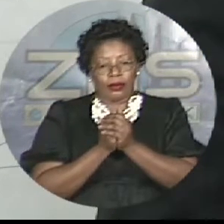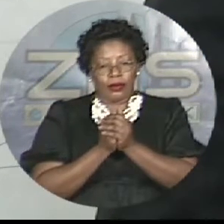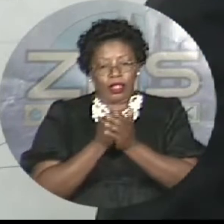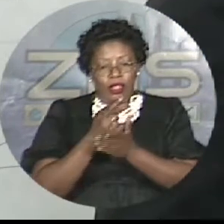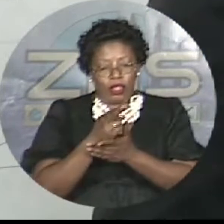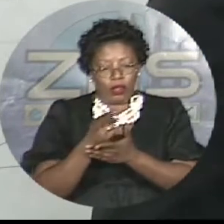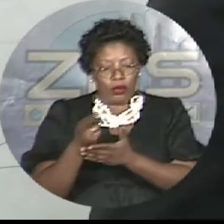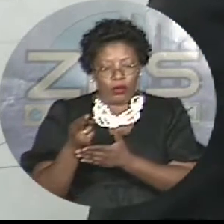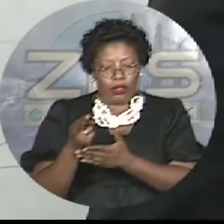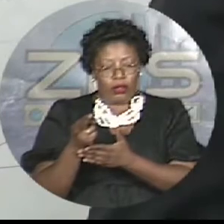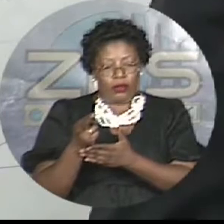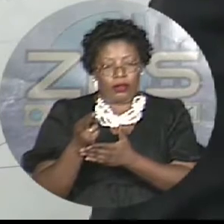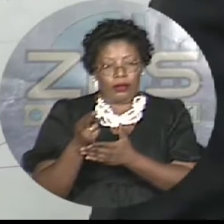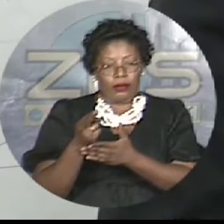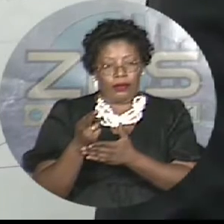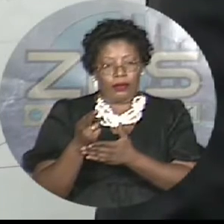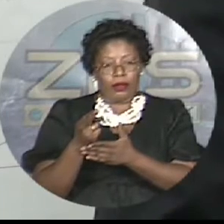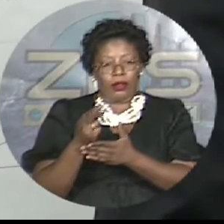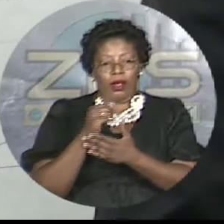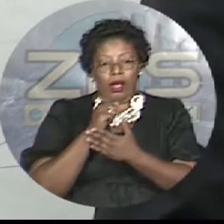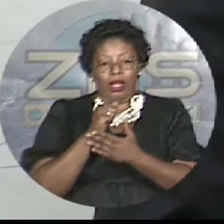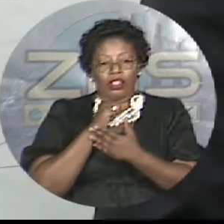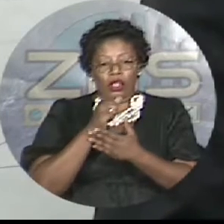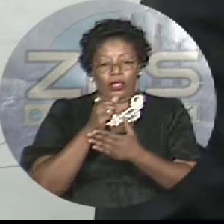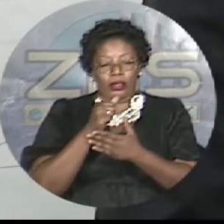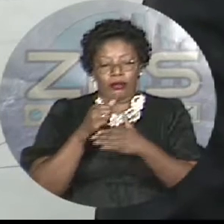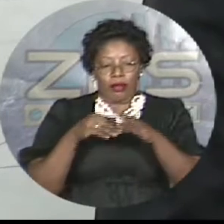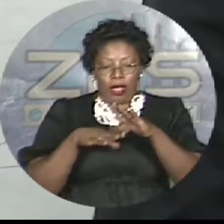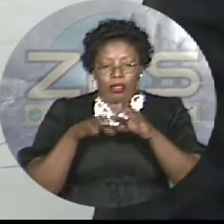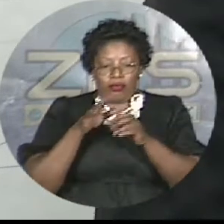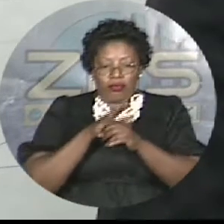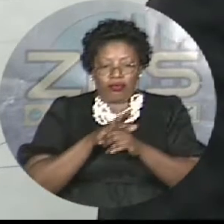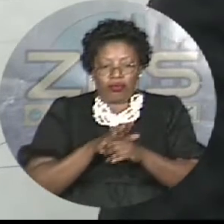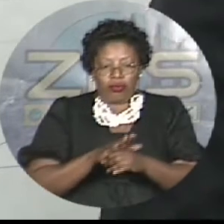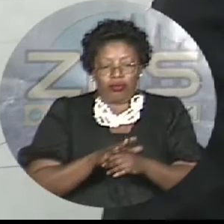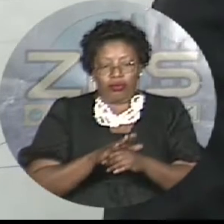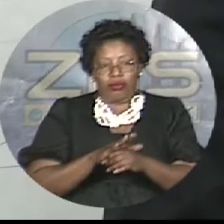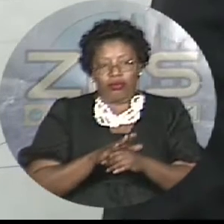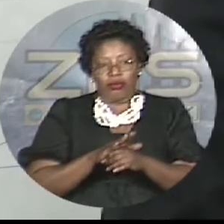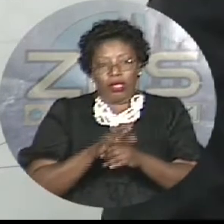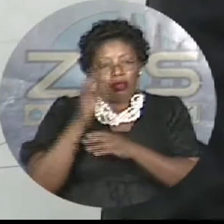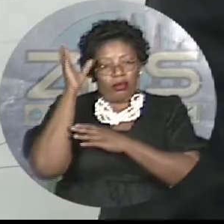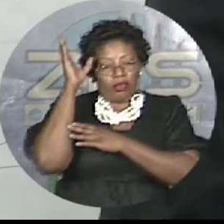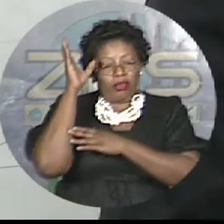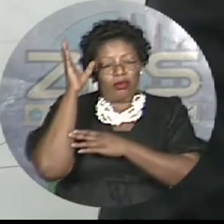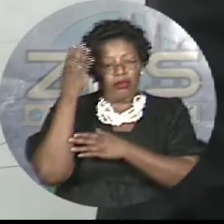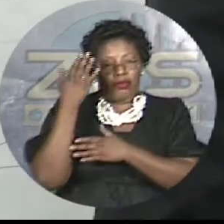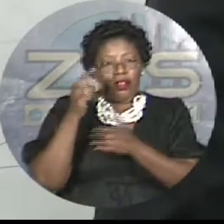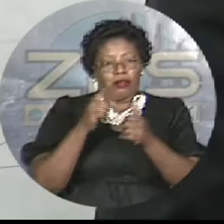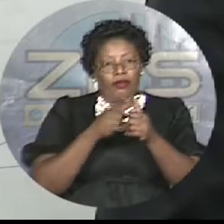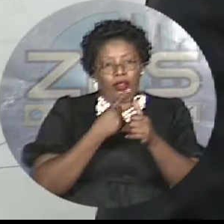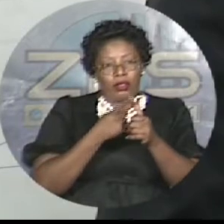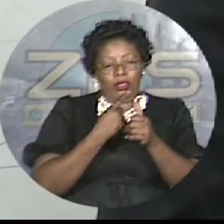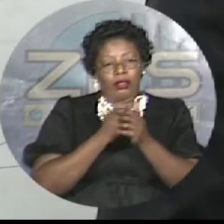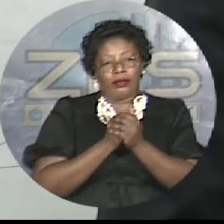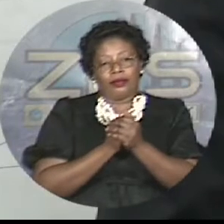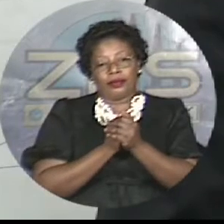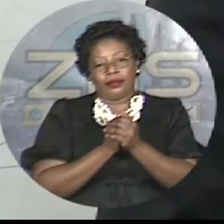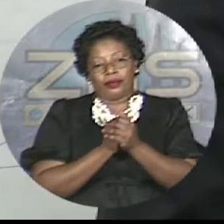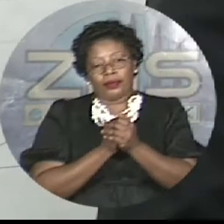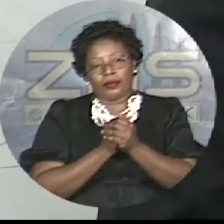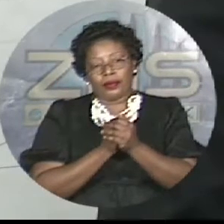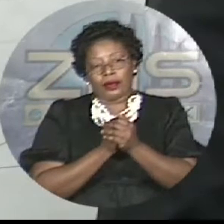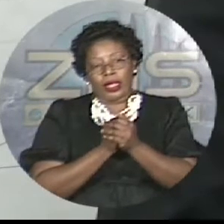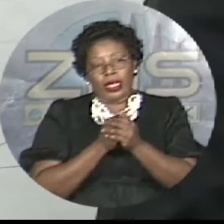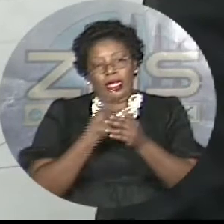not under pressure, and the concerns are relieved for a number of reasons. First is that the disruption